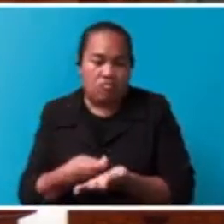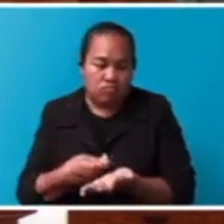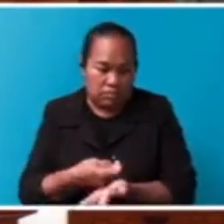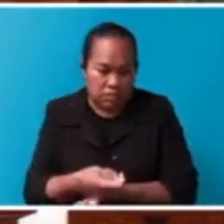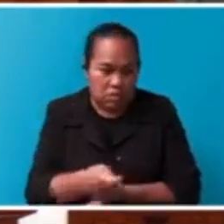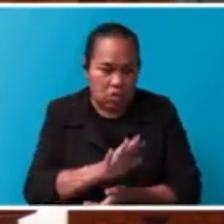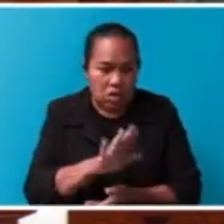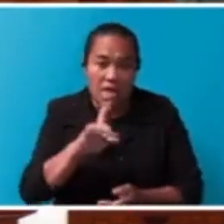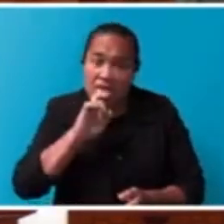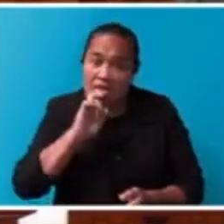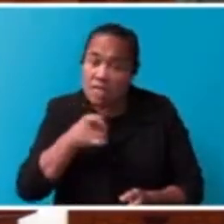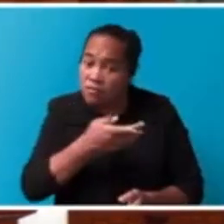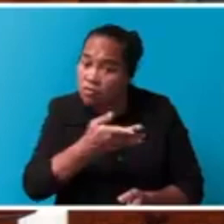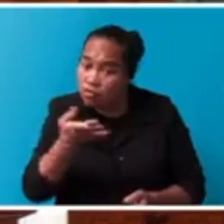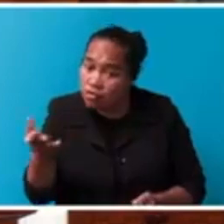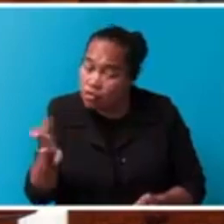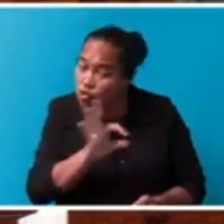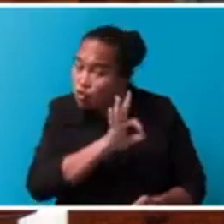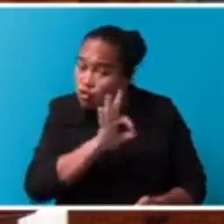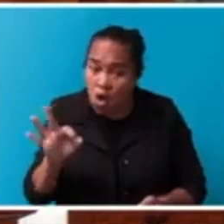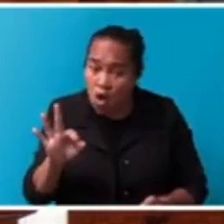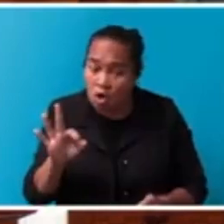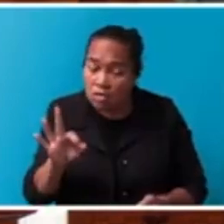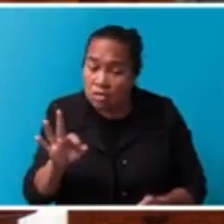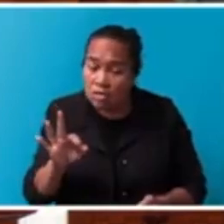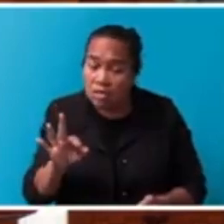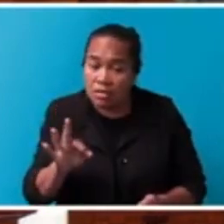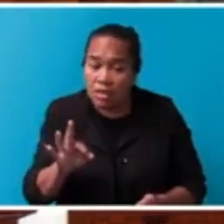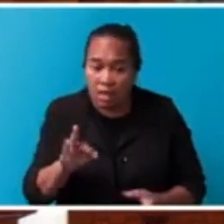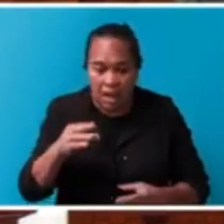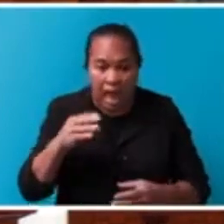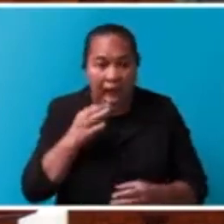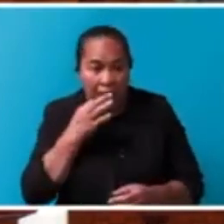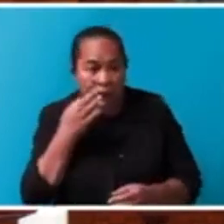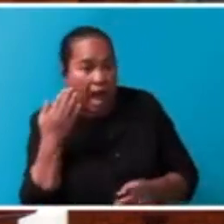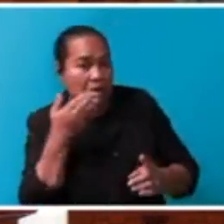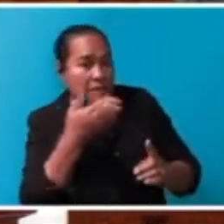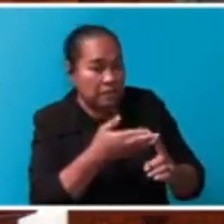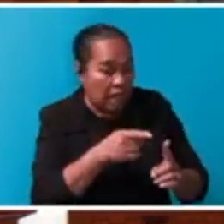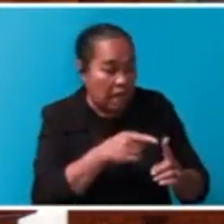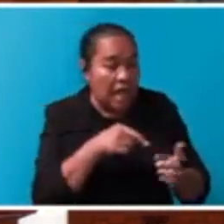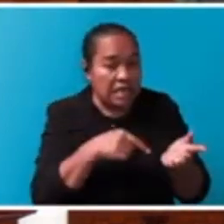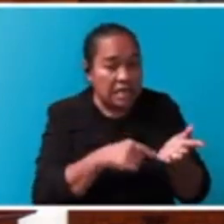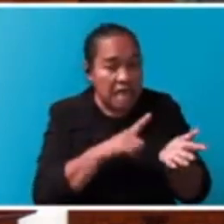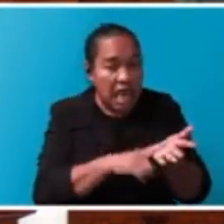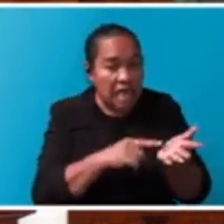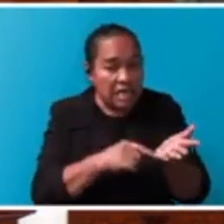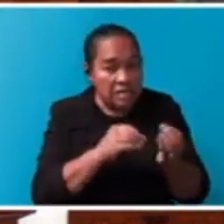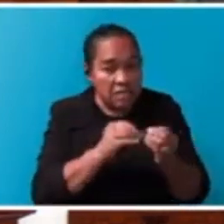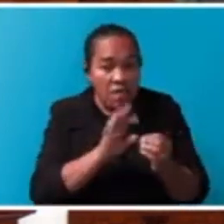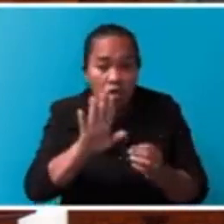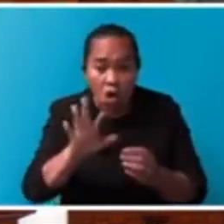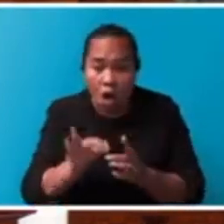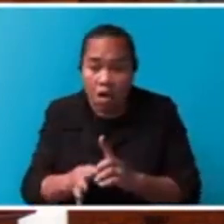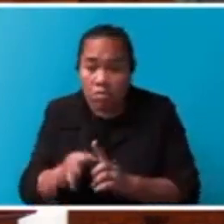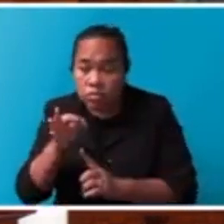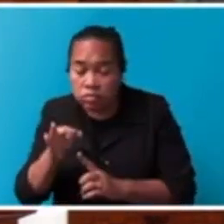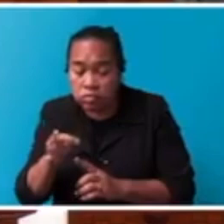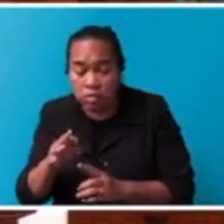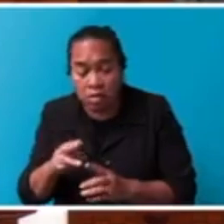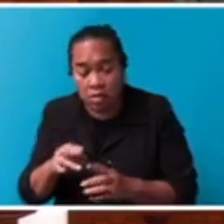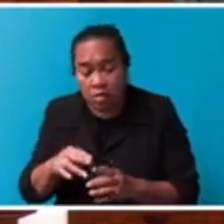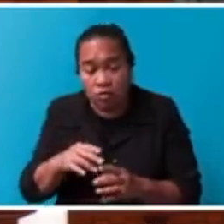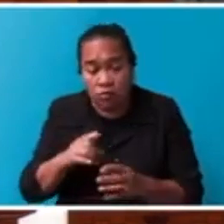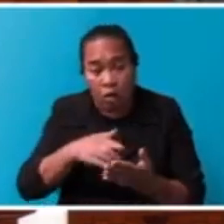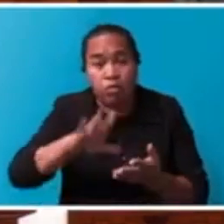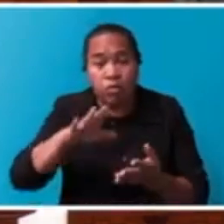If you are not approached the TLTB for approval on any development on the